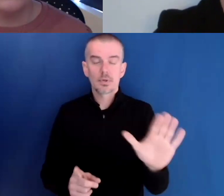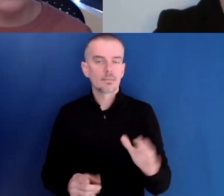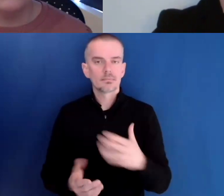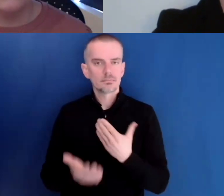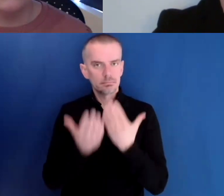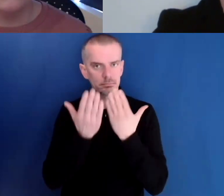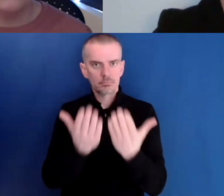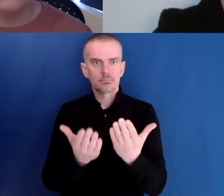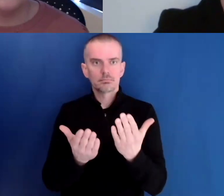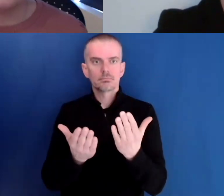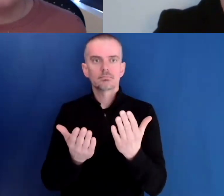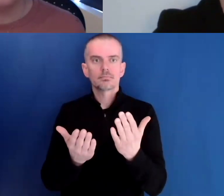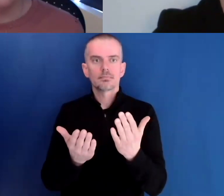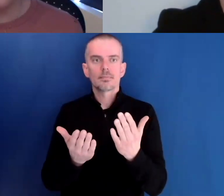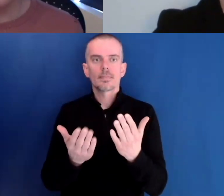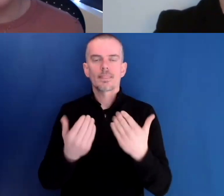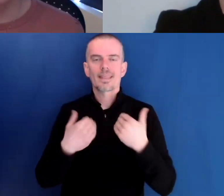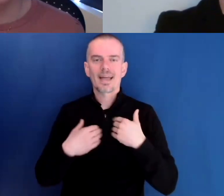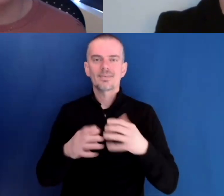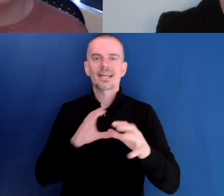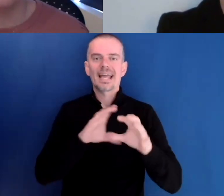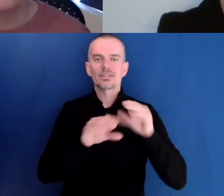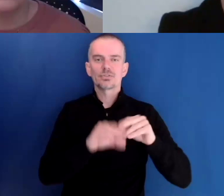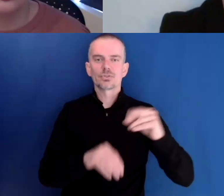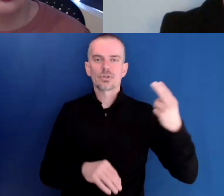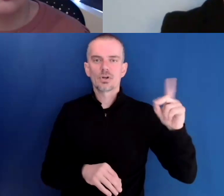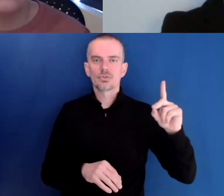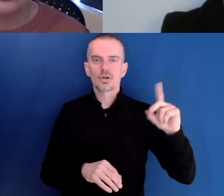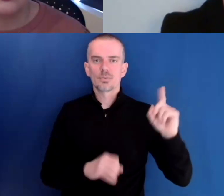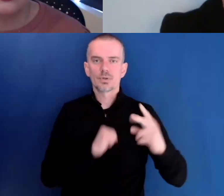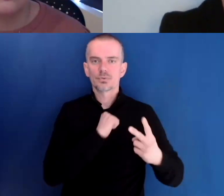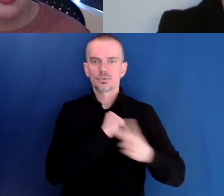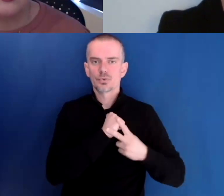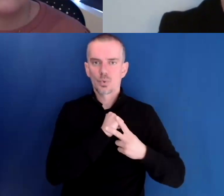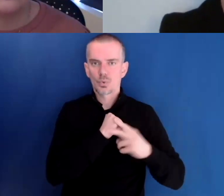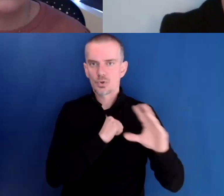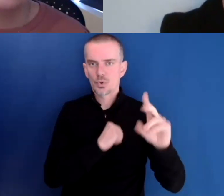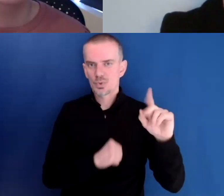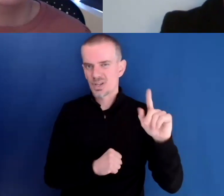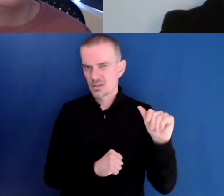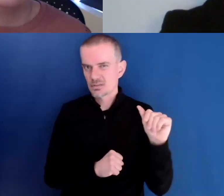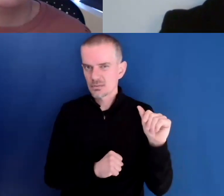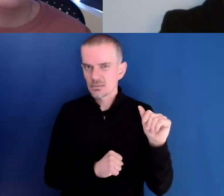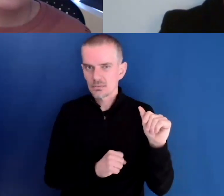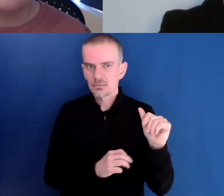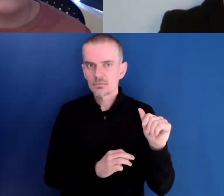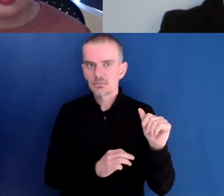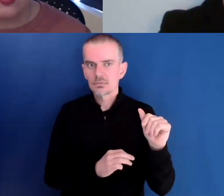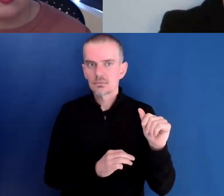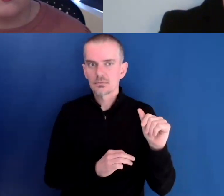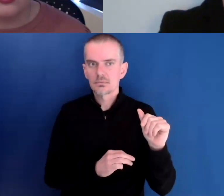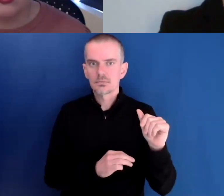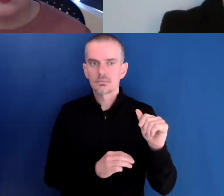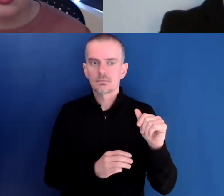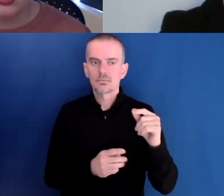having an external hard drive where you store, your data that you have to keep a